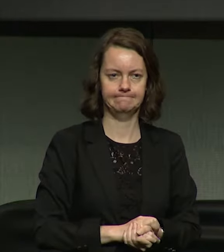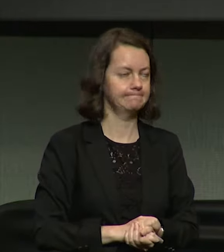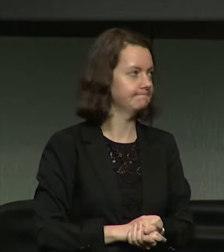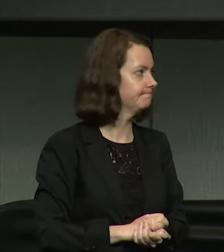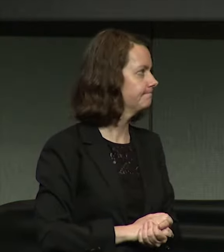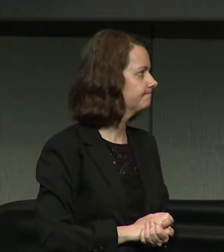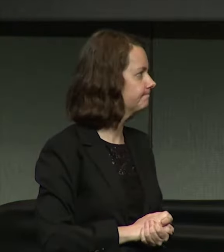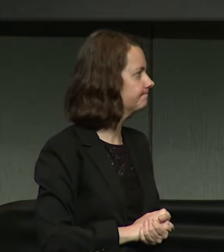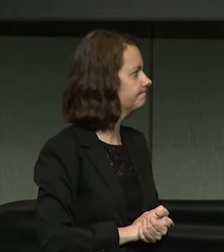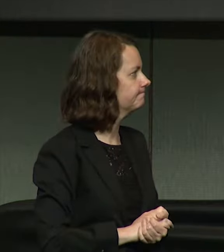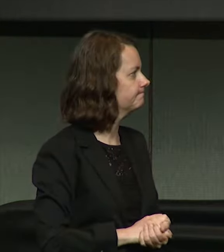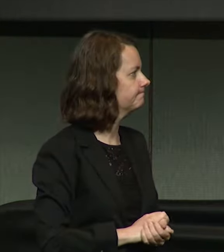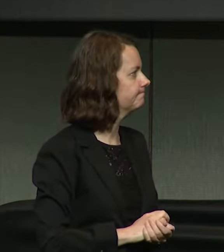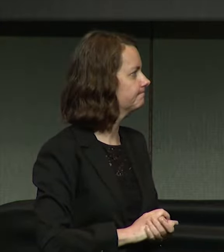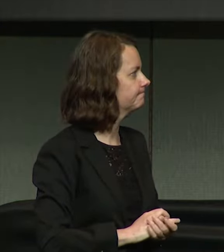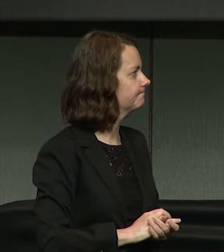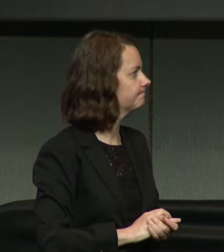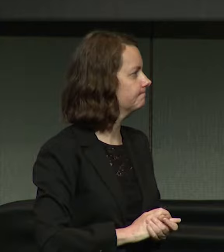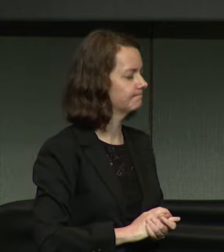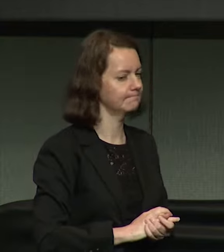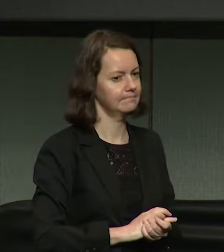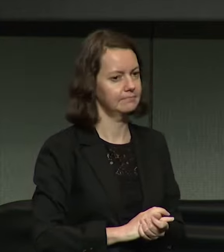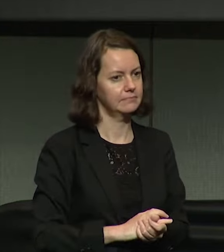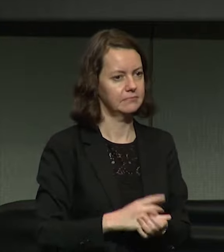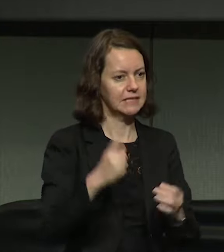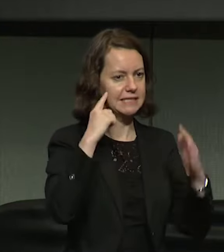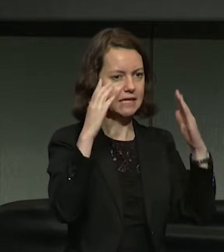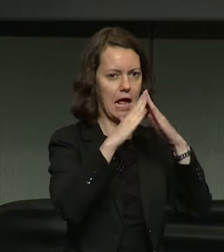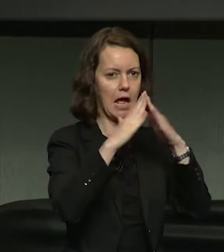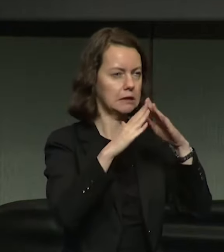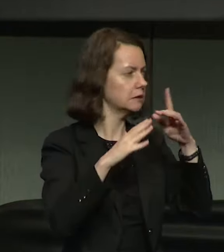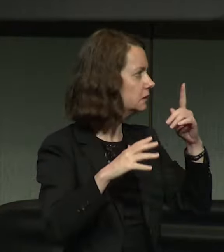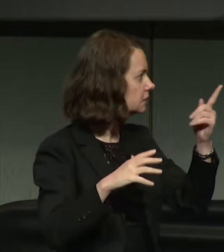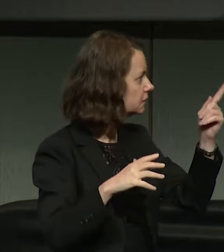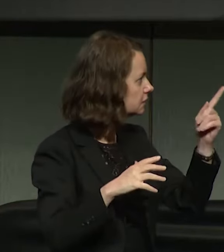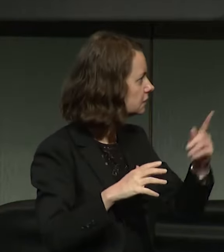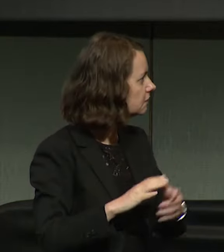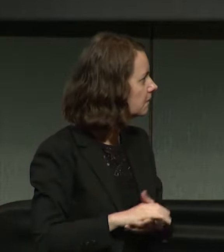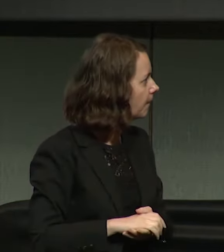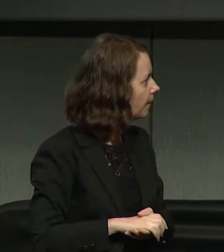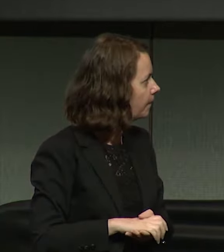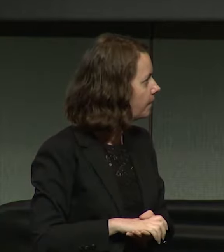I learned a lot of things as well. It was a nice combination. You see that house up there?